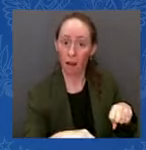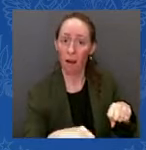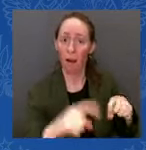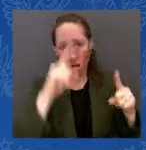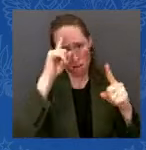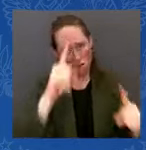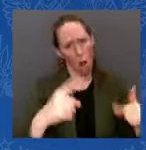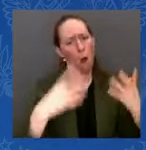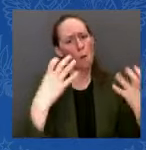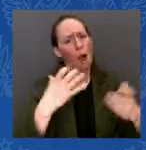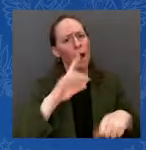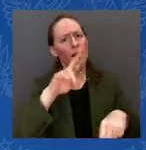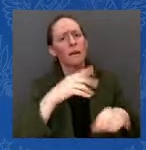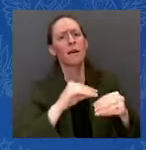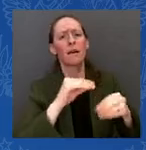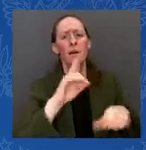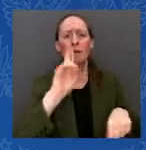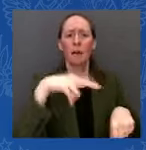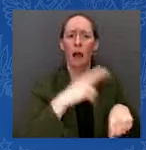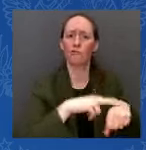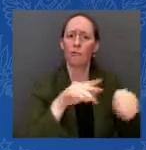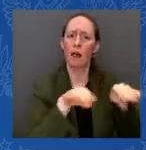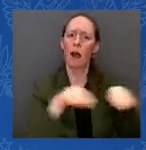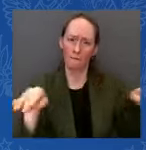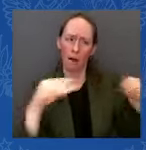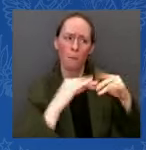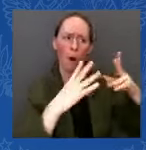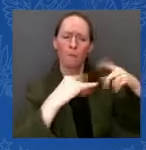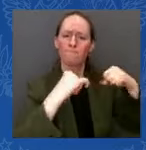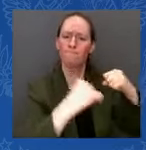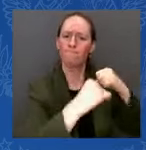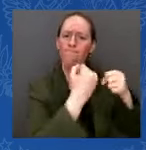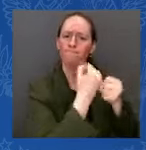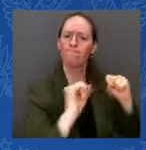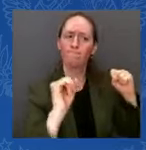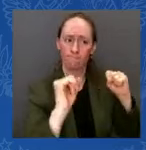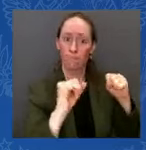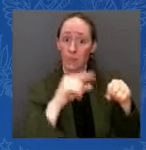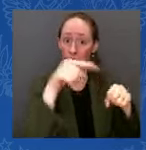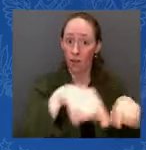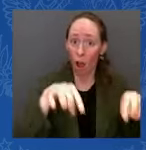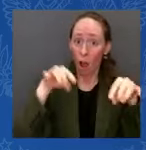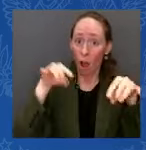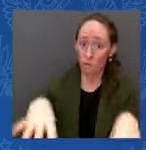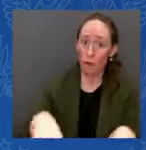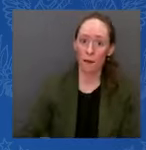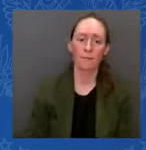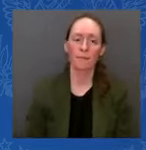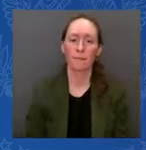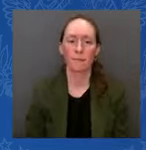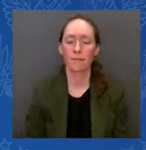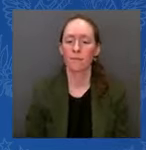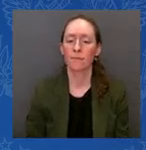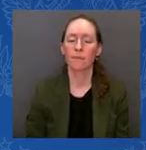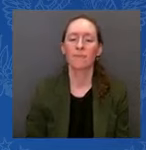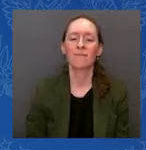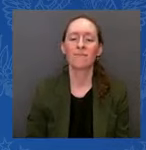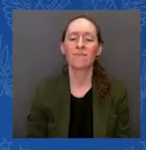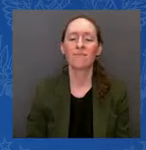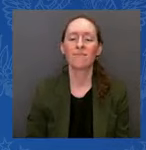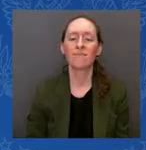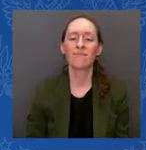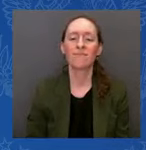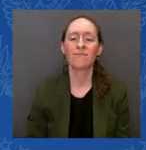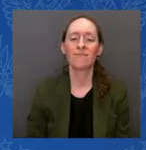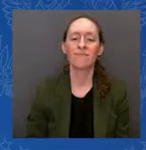a future made in Australia with record investments in skills, jobs, and infrastructure,